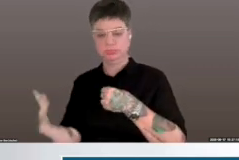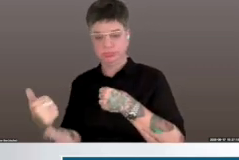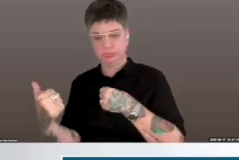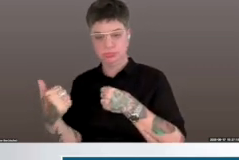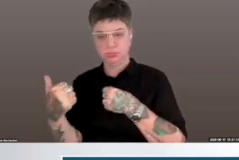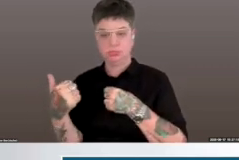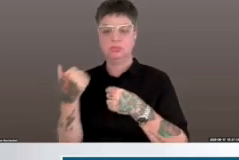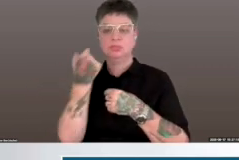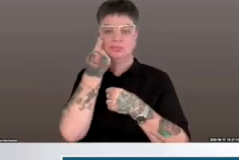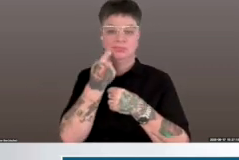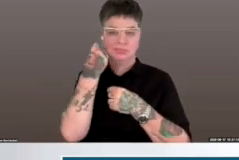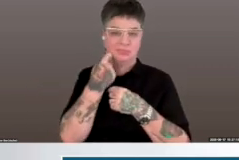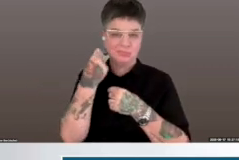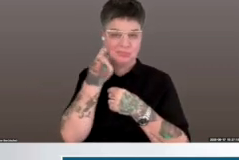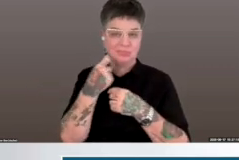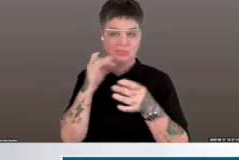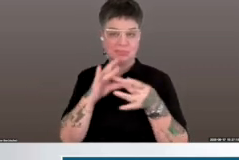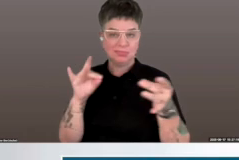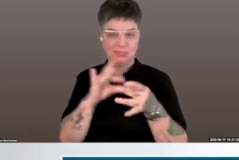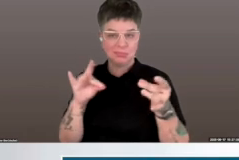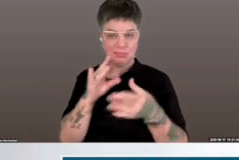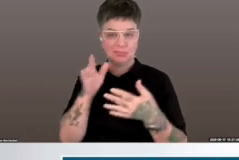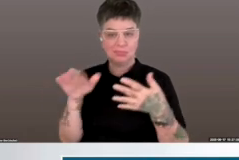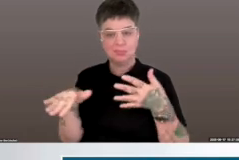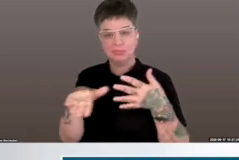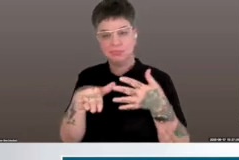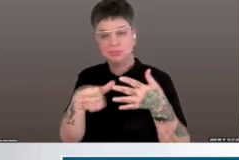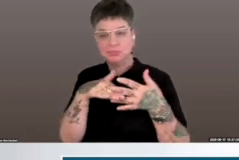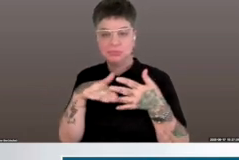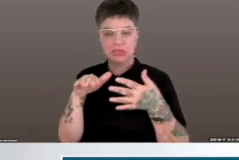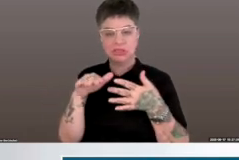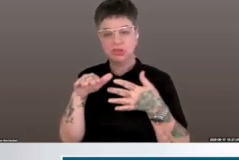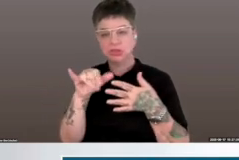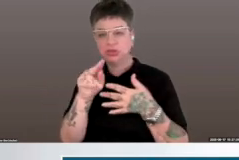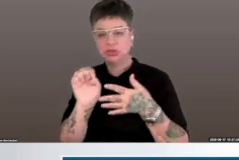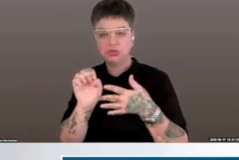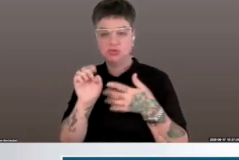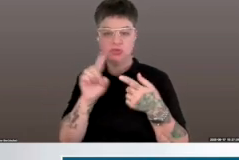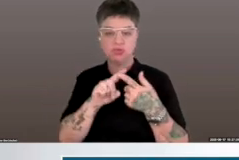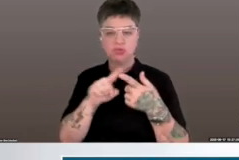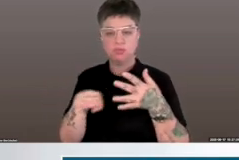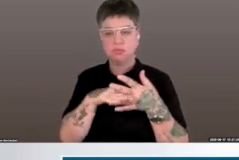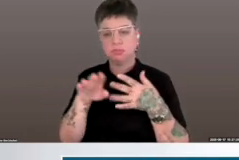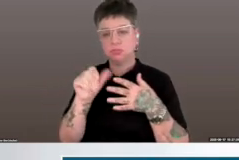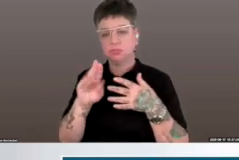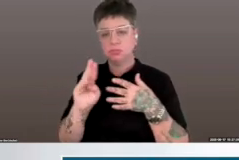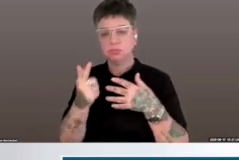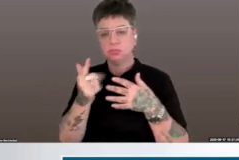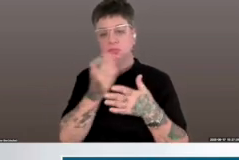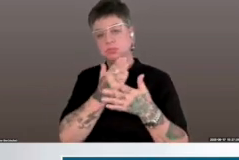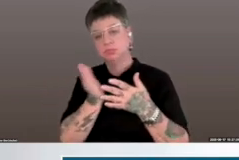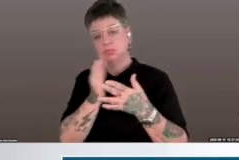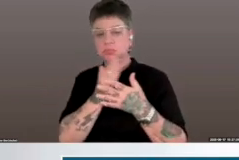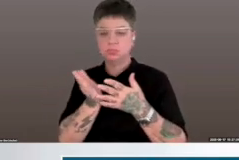as mentioned earlier, mid-June to about mid-August are the more intensive months for us to collaborate with